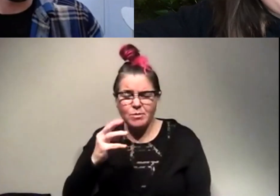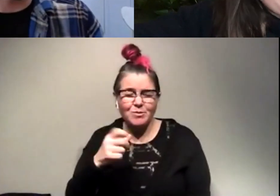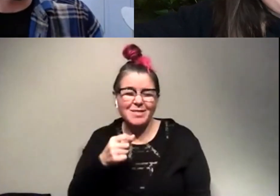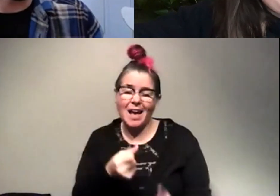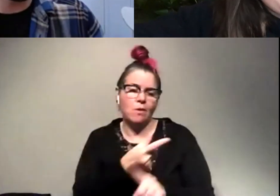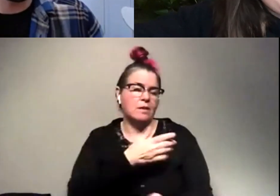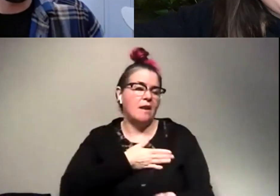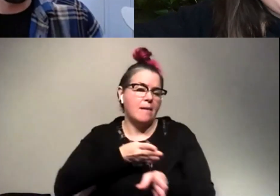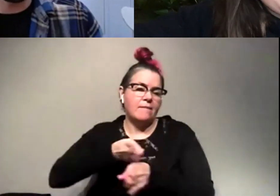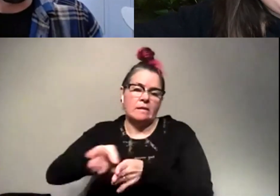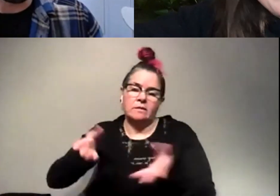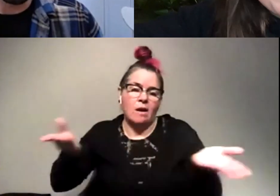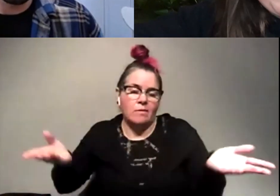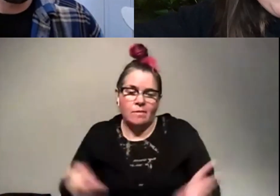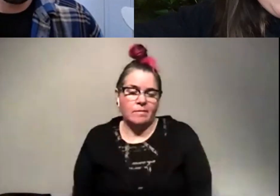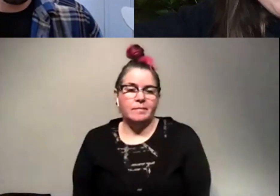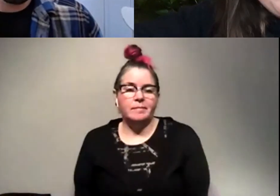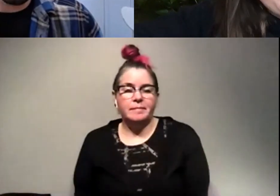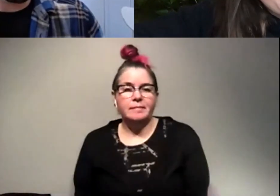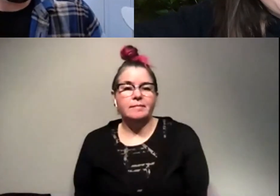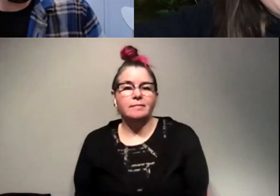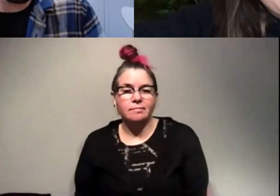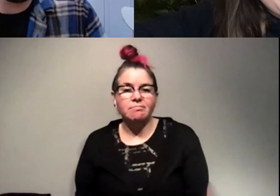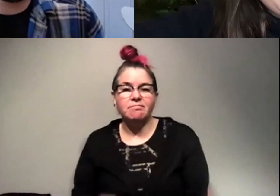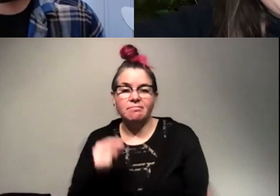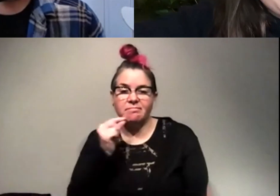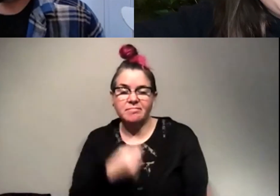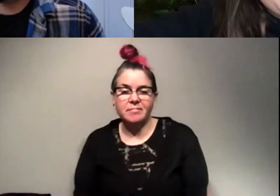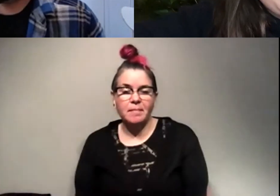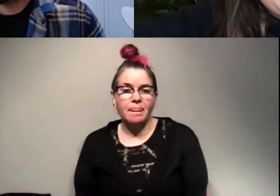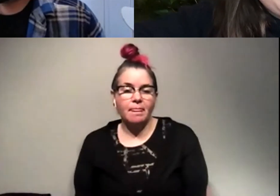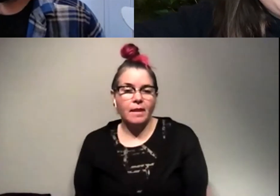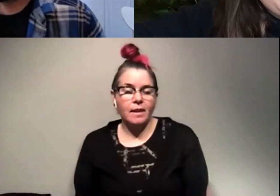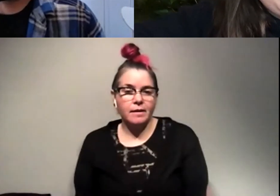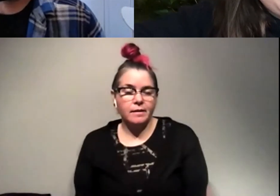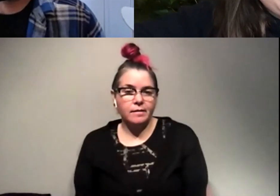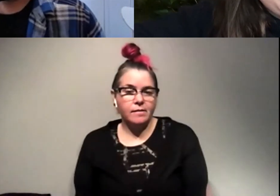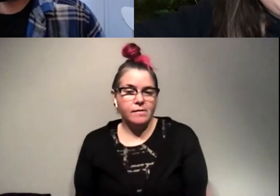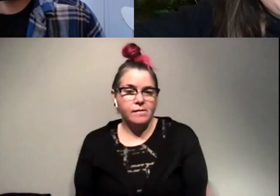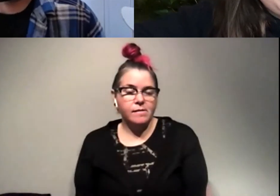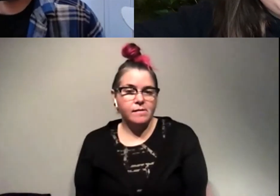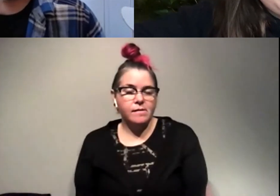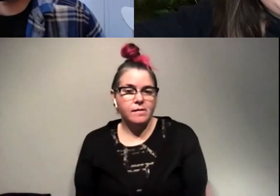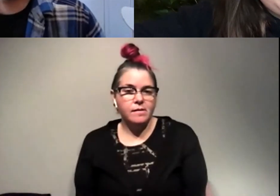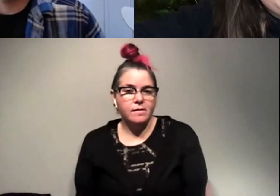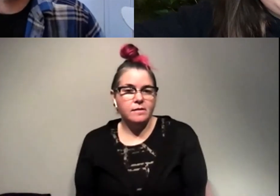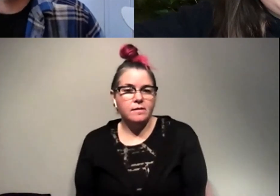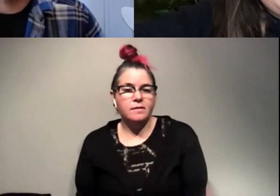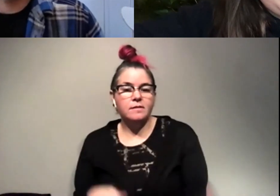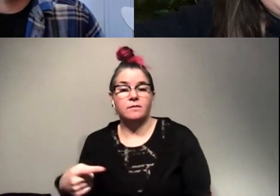think that this is like, that's super cool. And I think what this